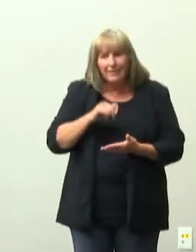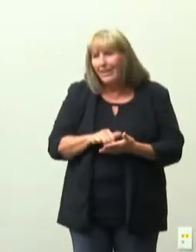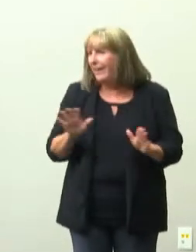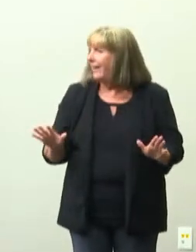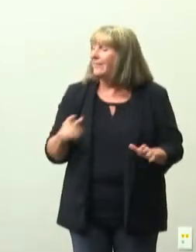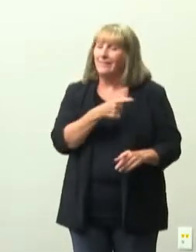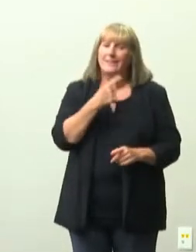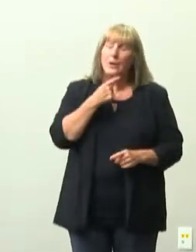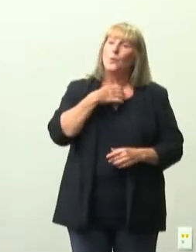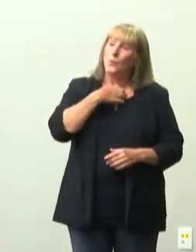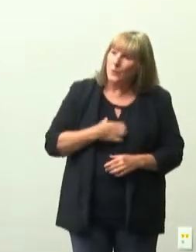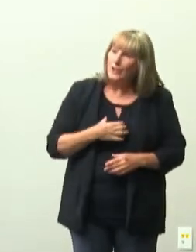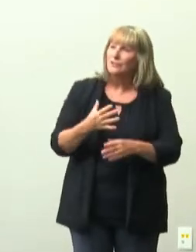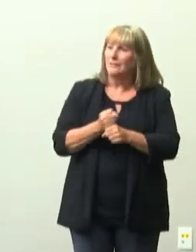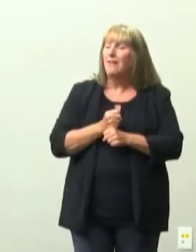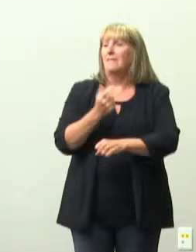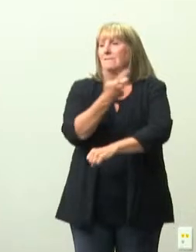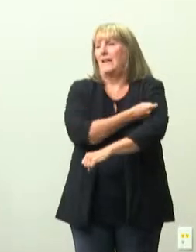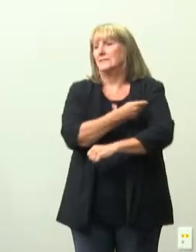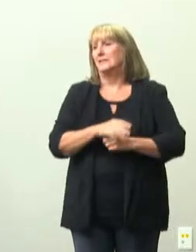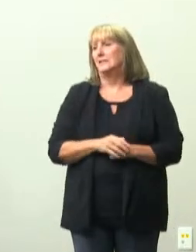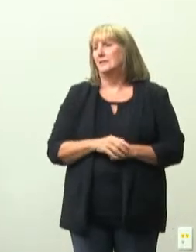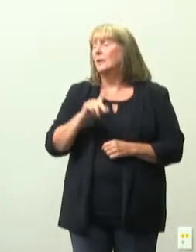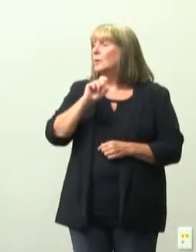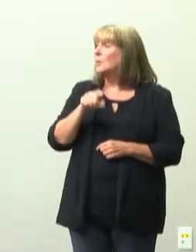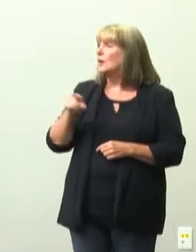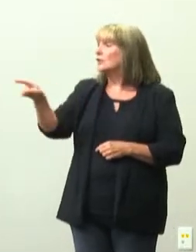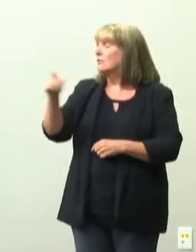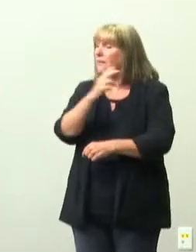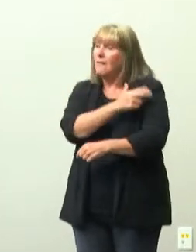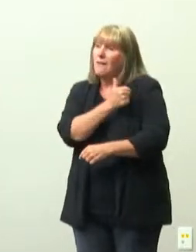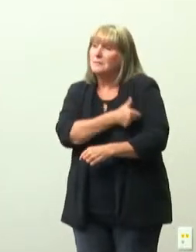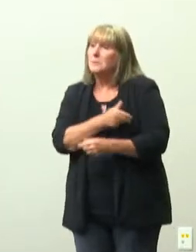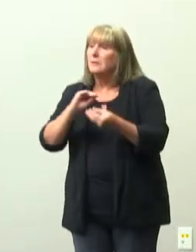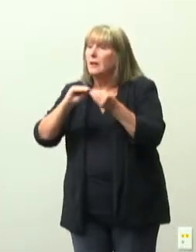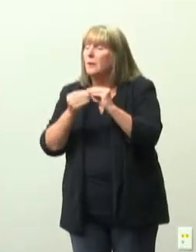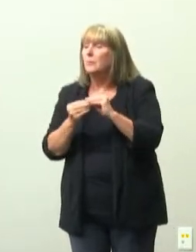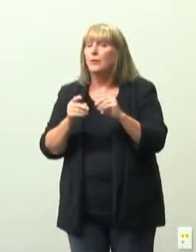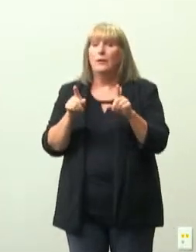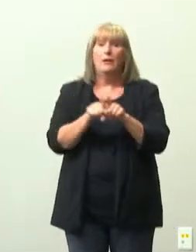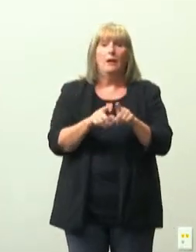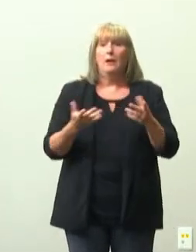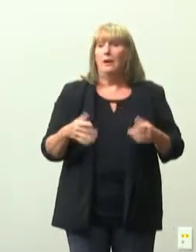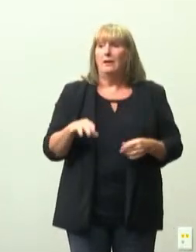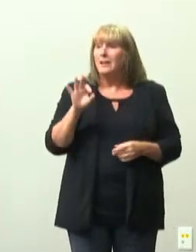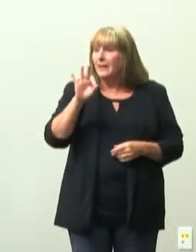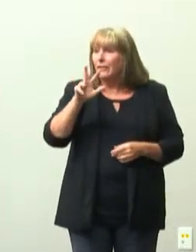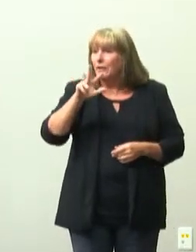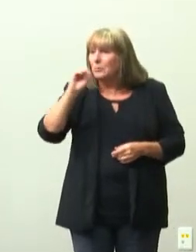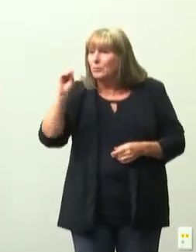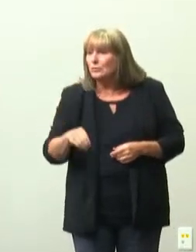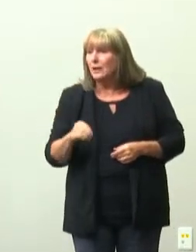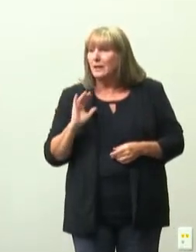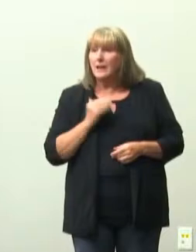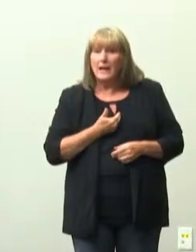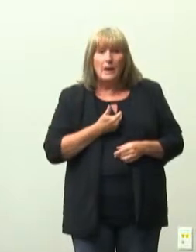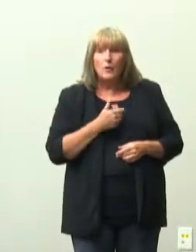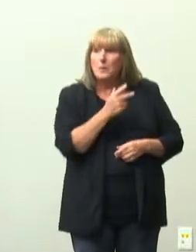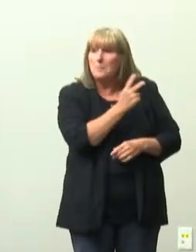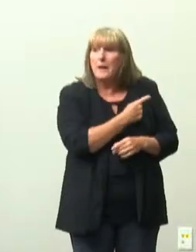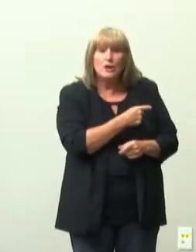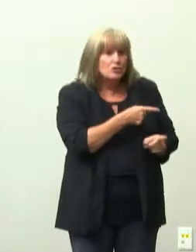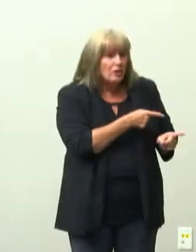really important. And to go to the question over here regarding hospitalizations, when I polled 93% of our patients that